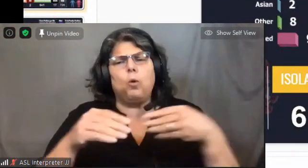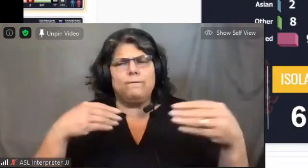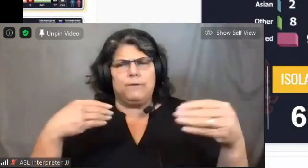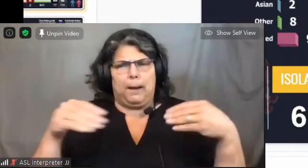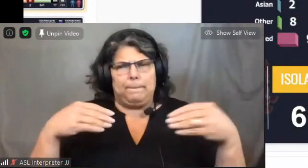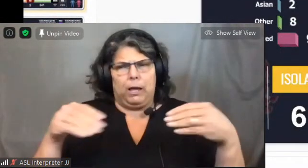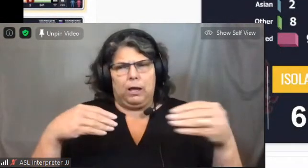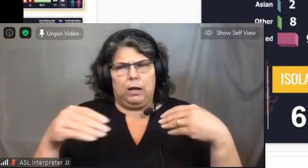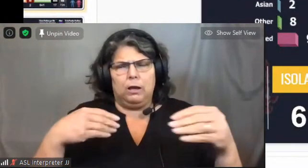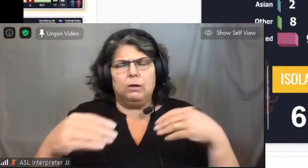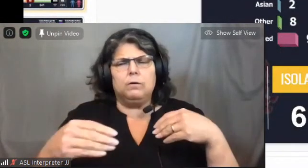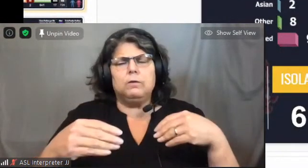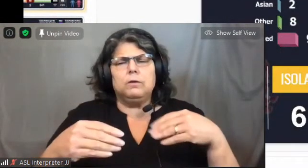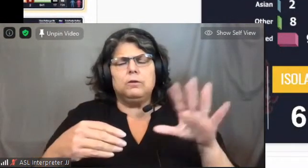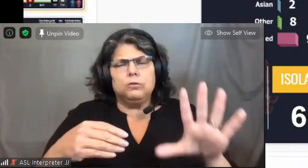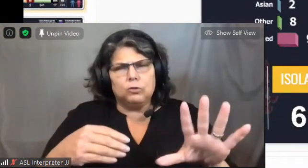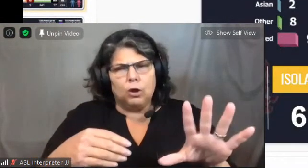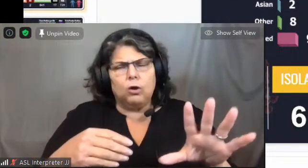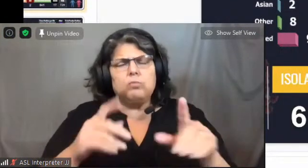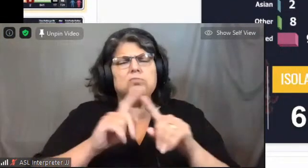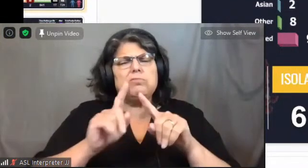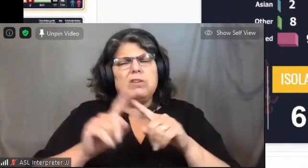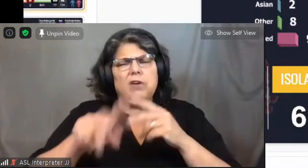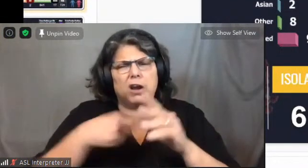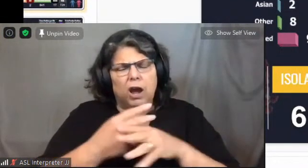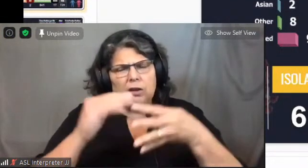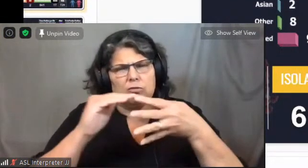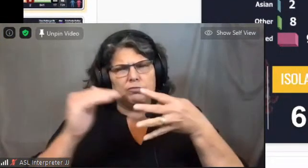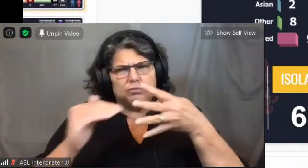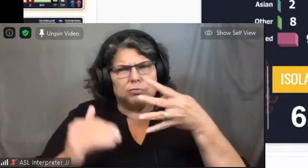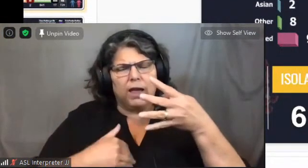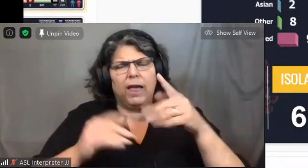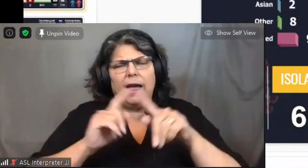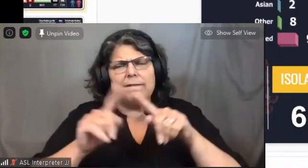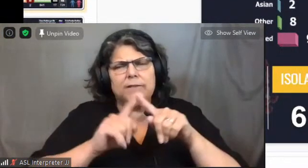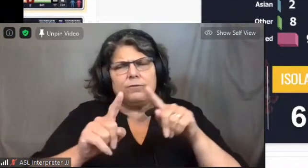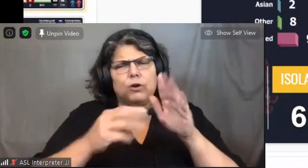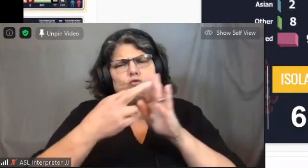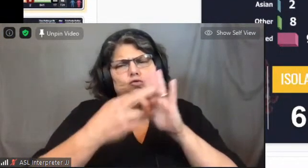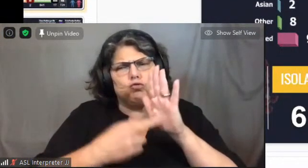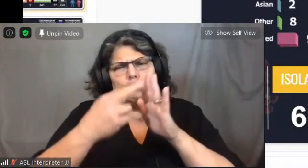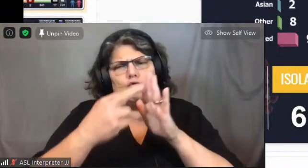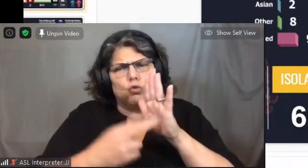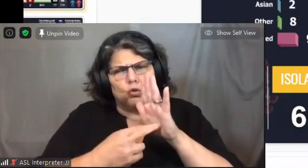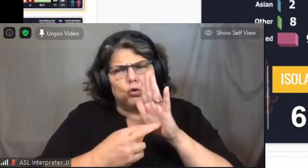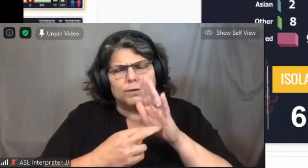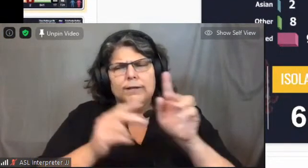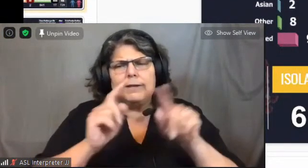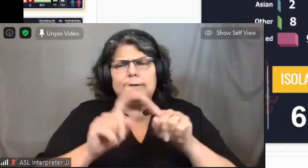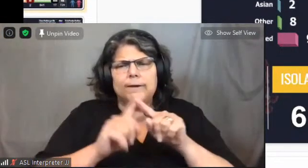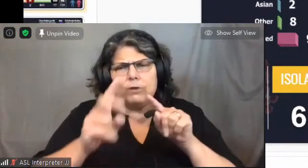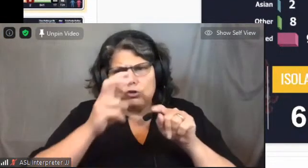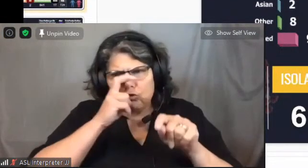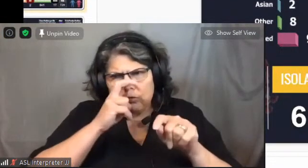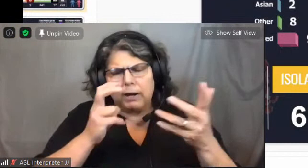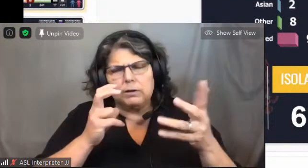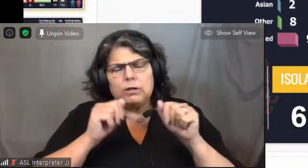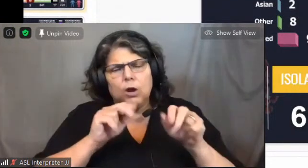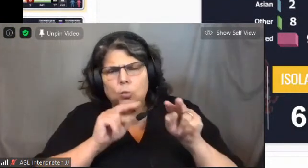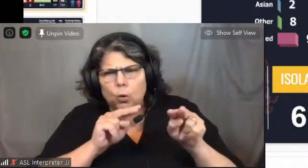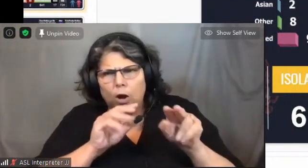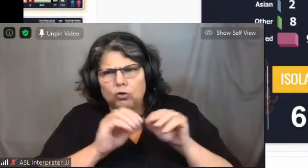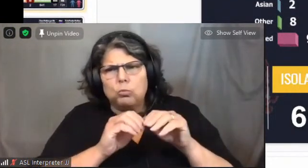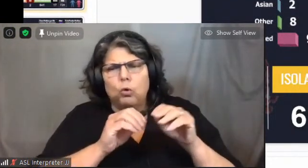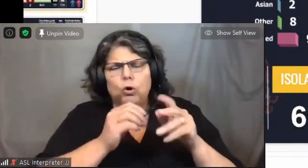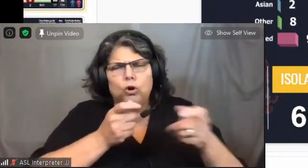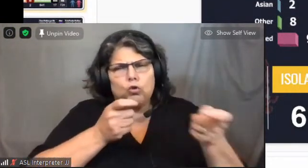open slowly within the sectors or within the tiers, and also to allow us to open in a more controlled way between the